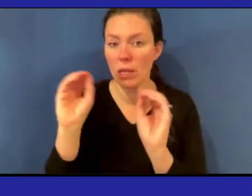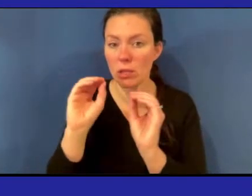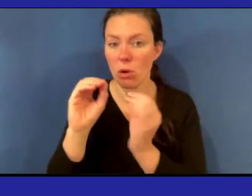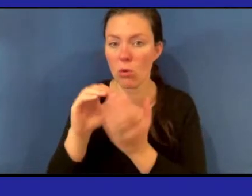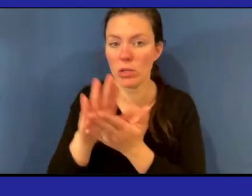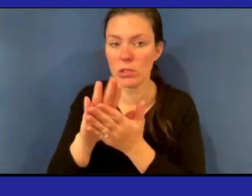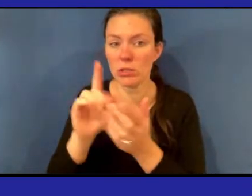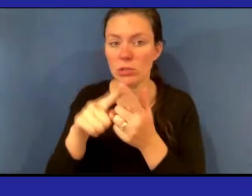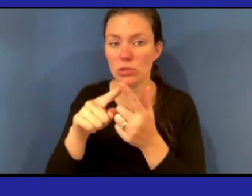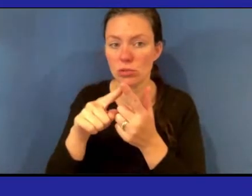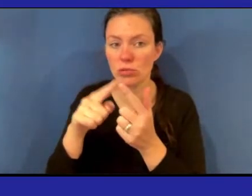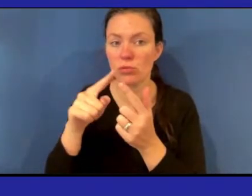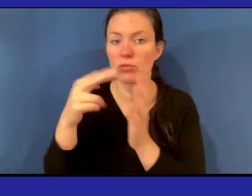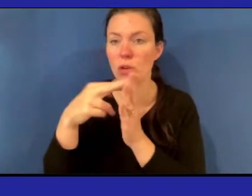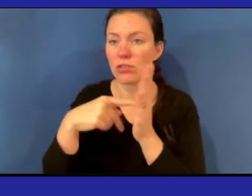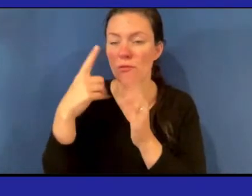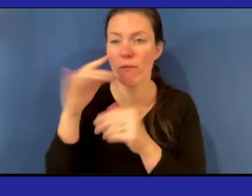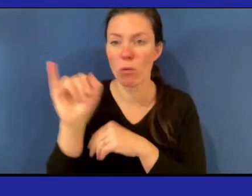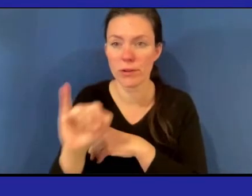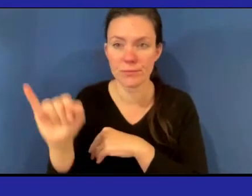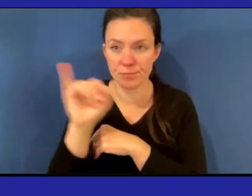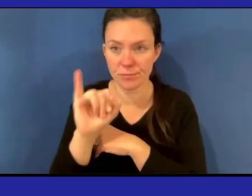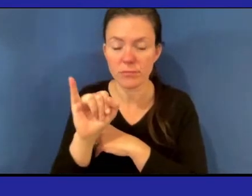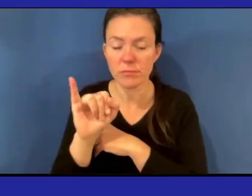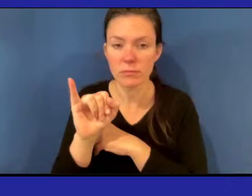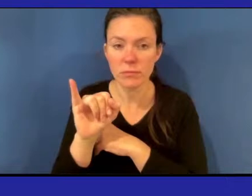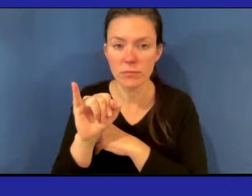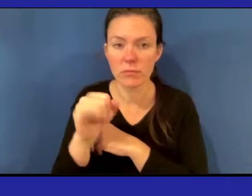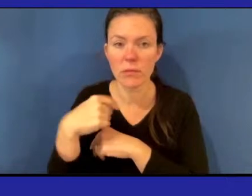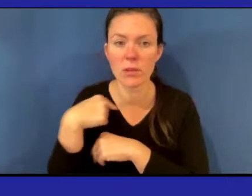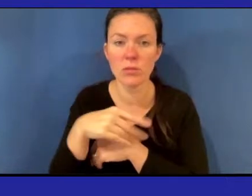in insurance, and so we're gonna see presumably